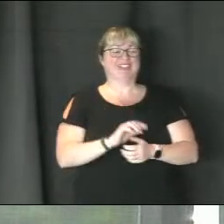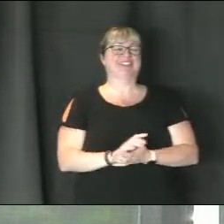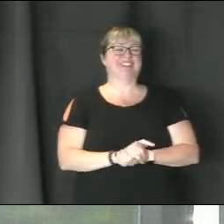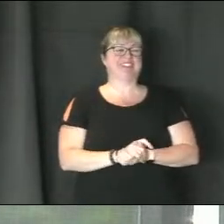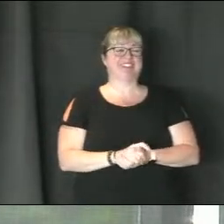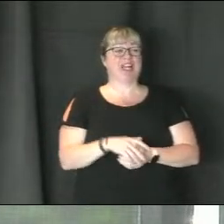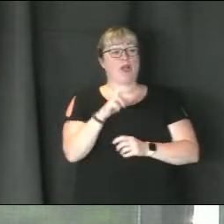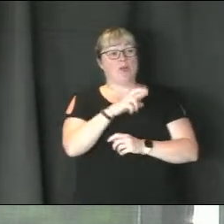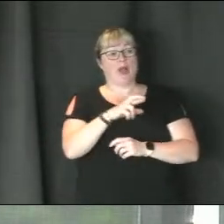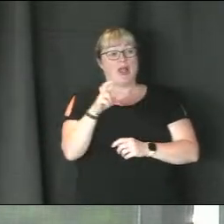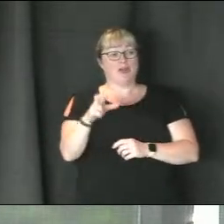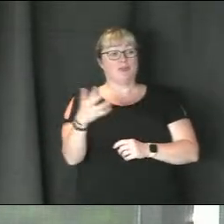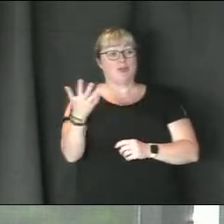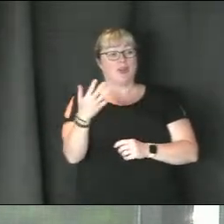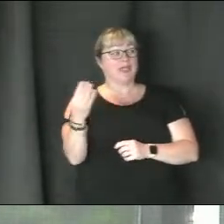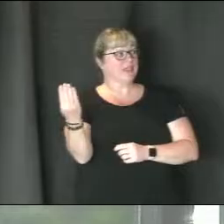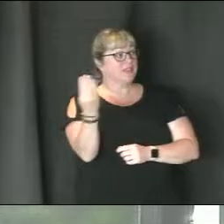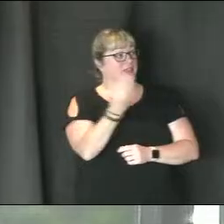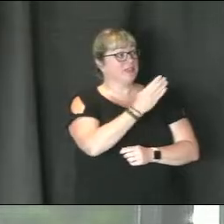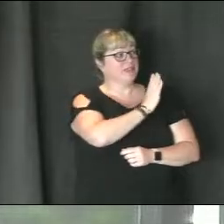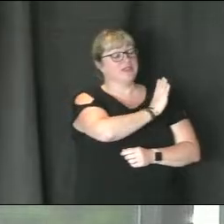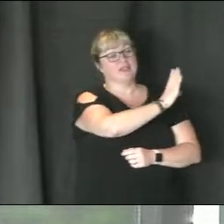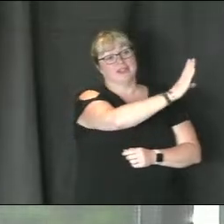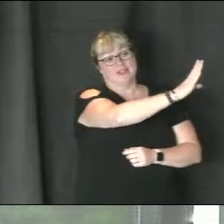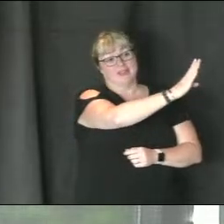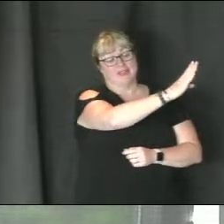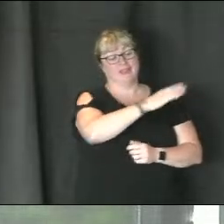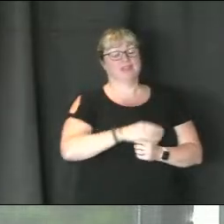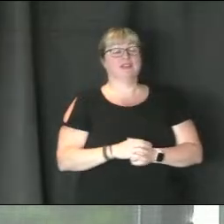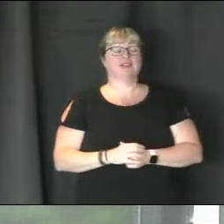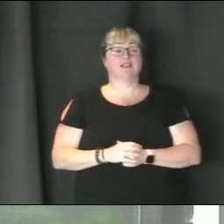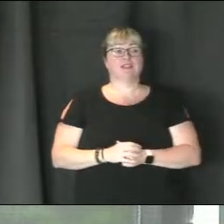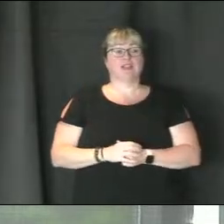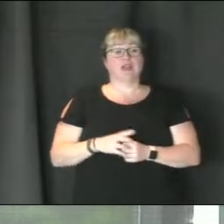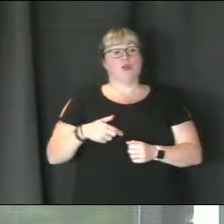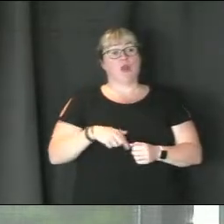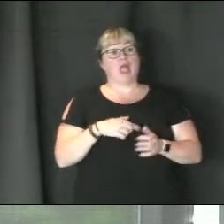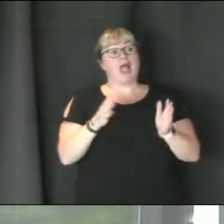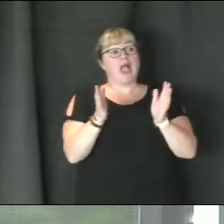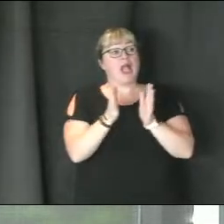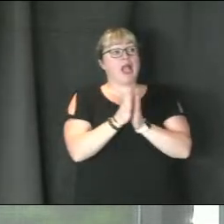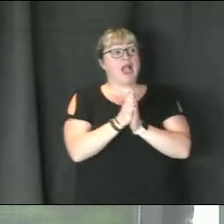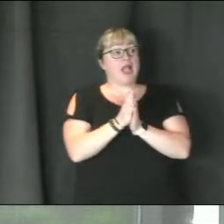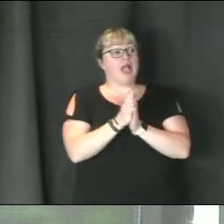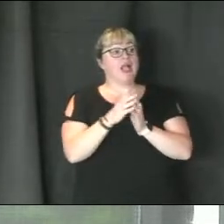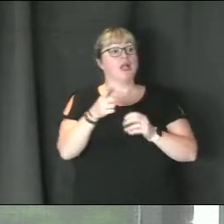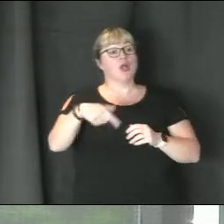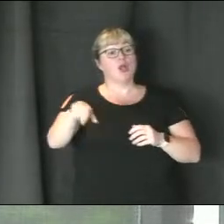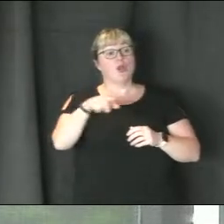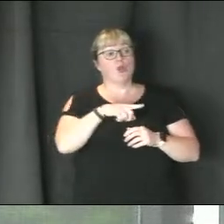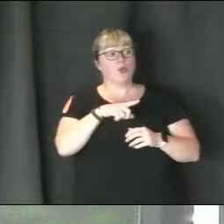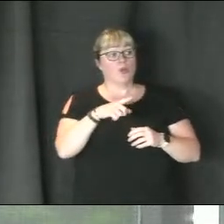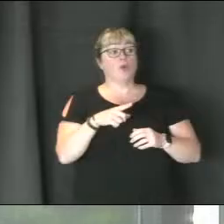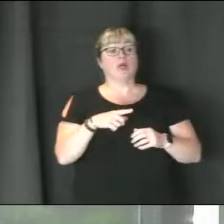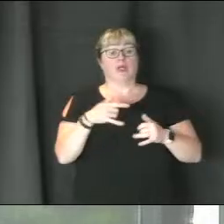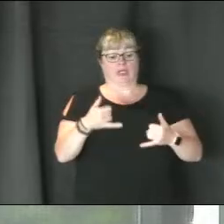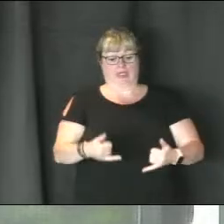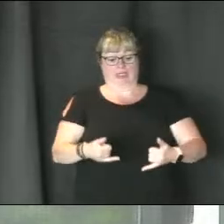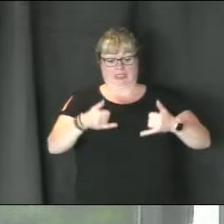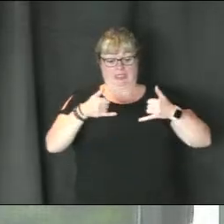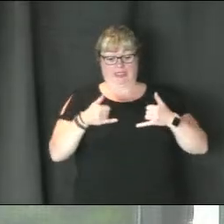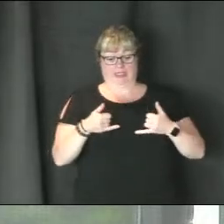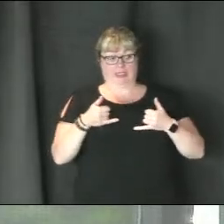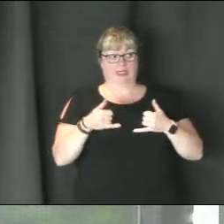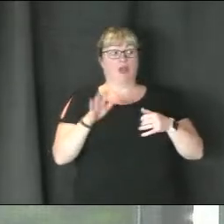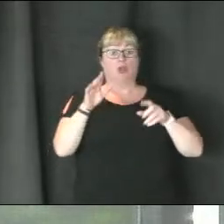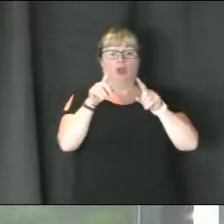Washrooms are located outside this room to your right, and we ask that award recipients leave the certificate stands on their table behind as they